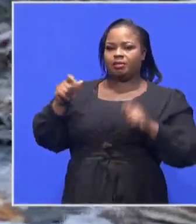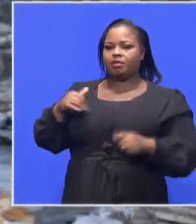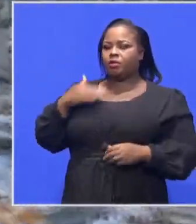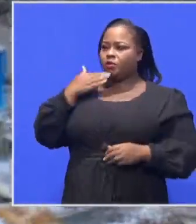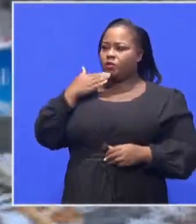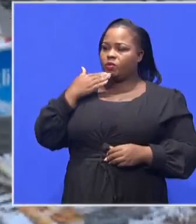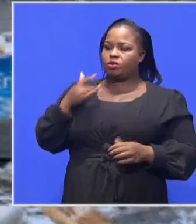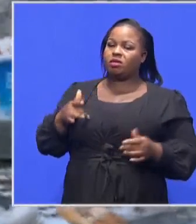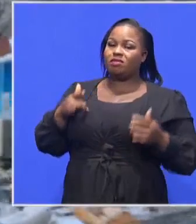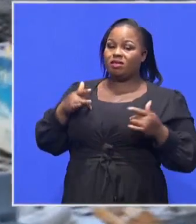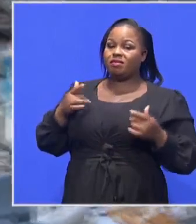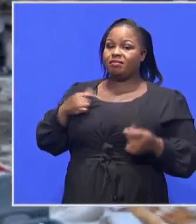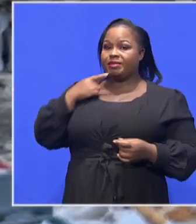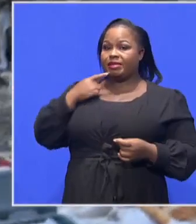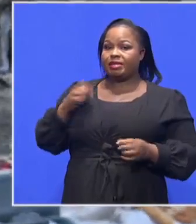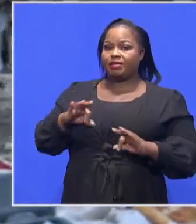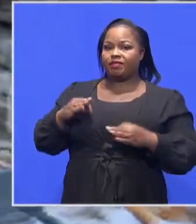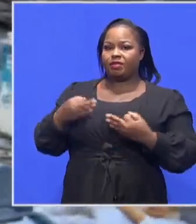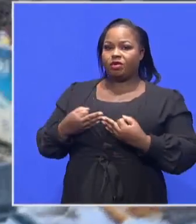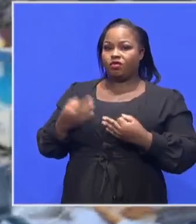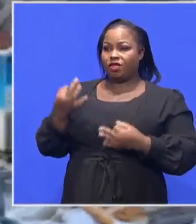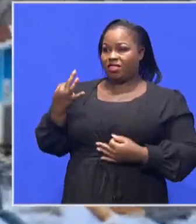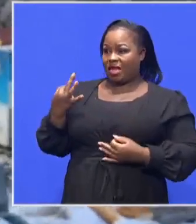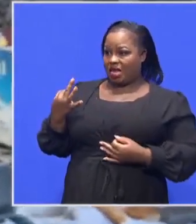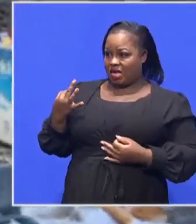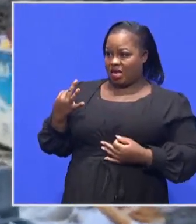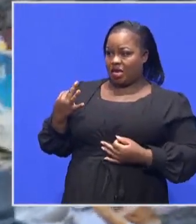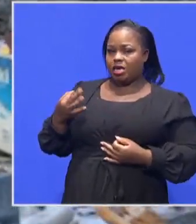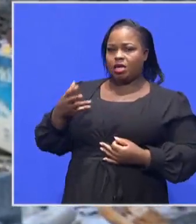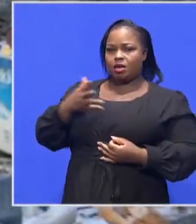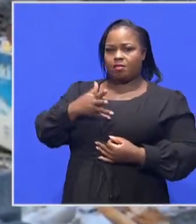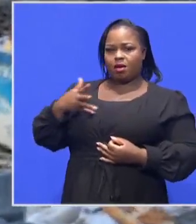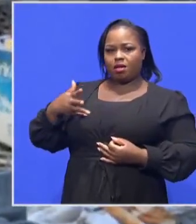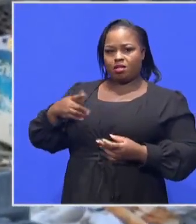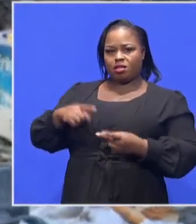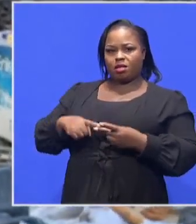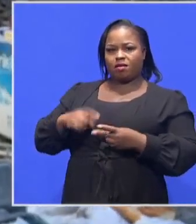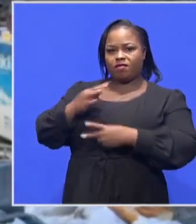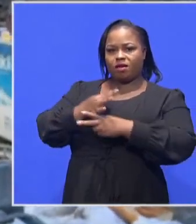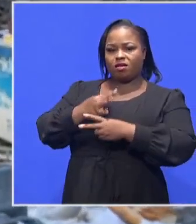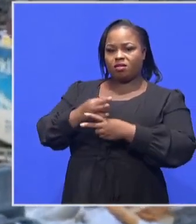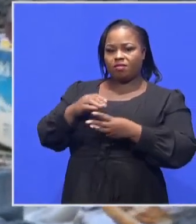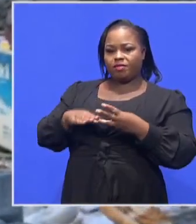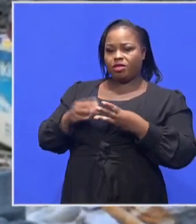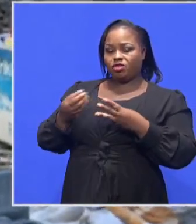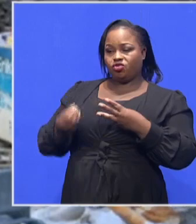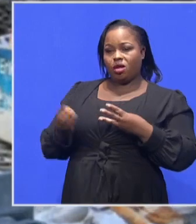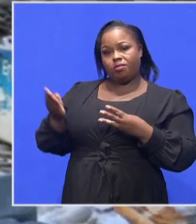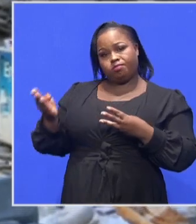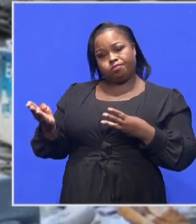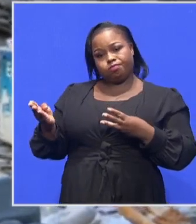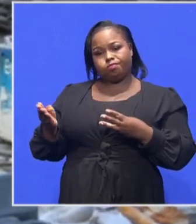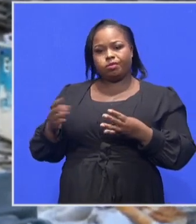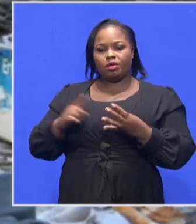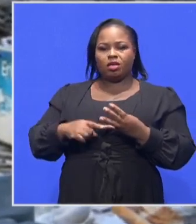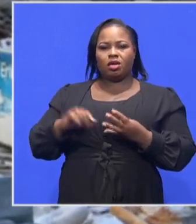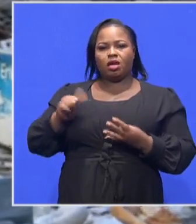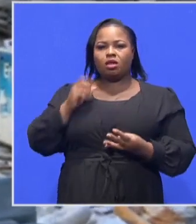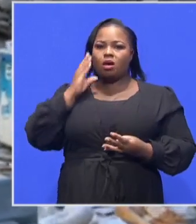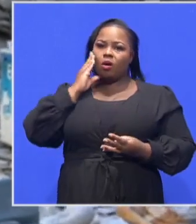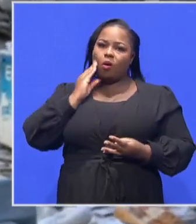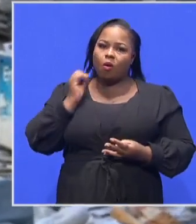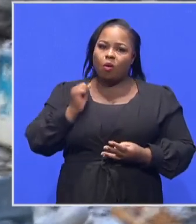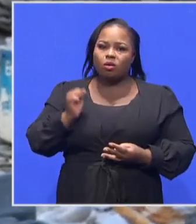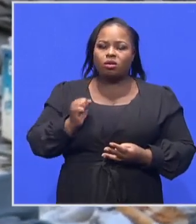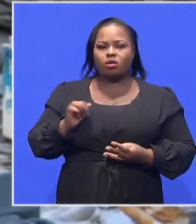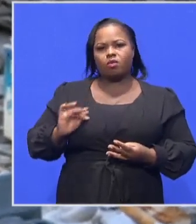believe a family of three is in there, a mother and father and a child. There was also an elderly resident in there that they were